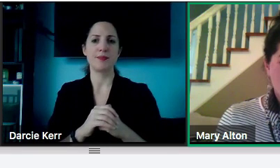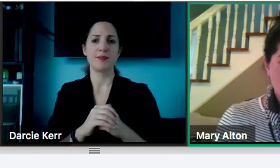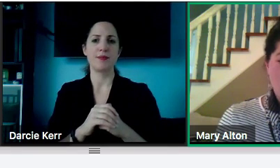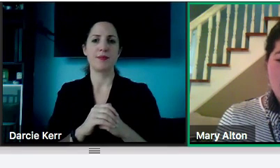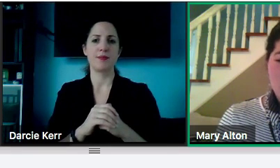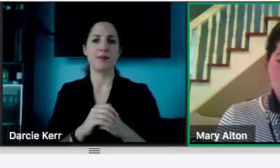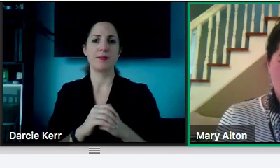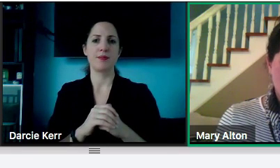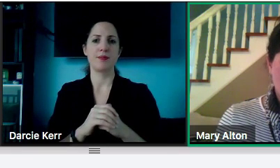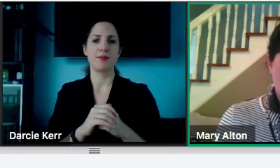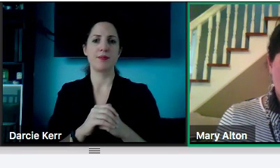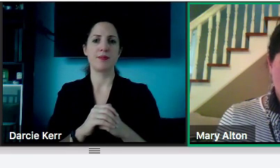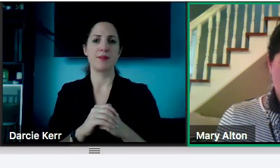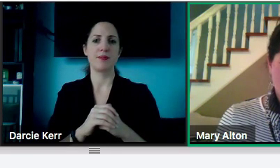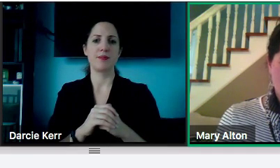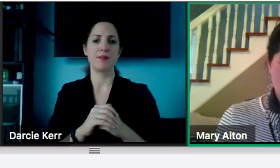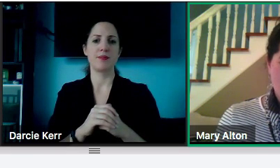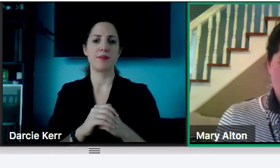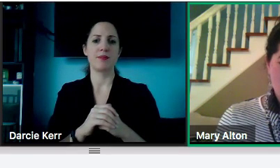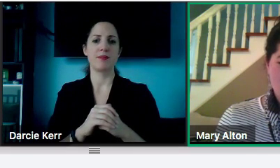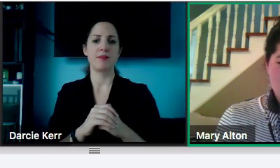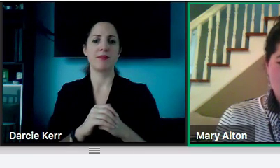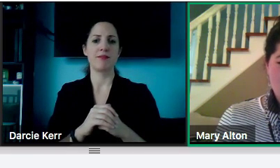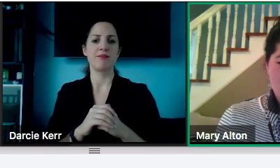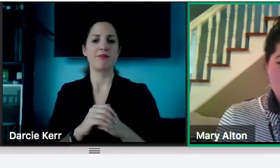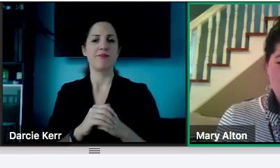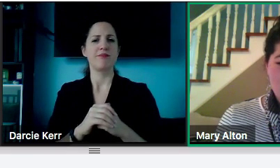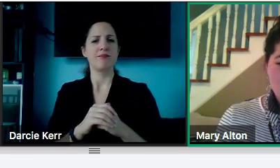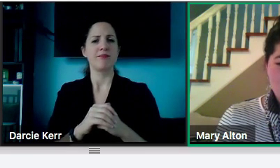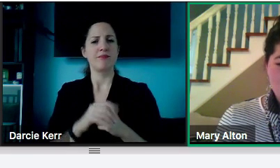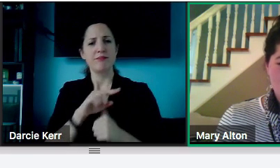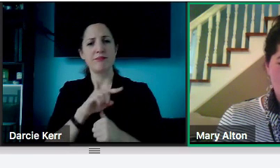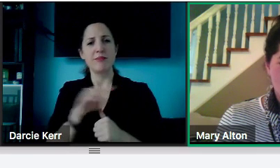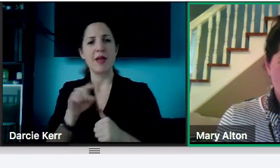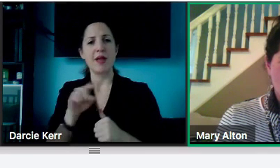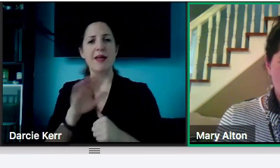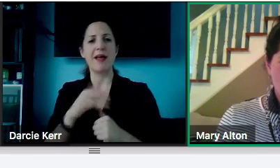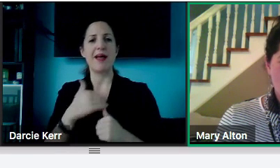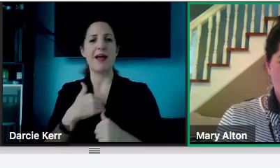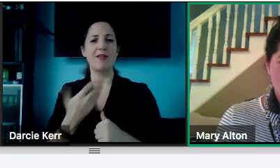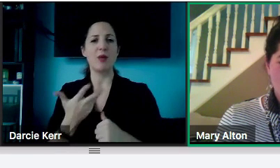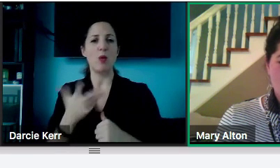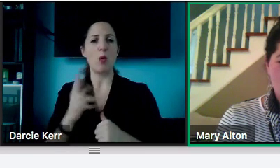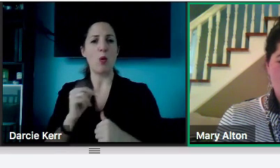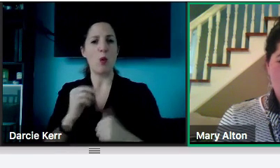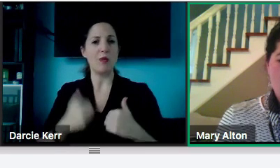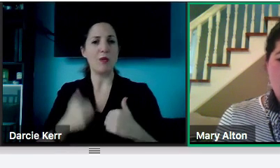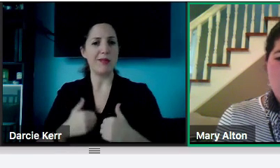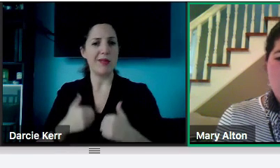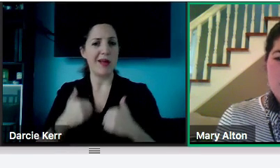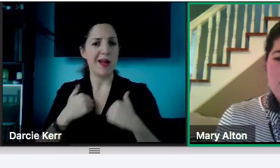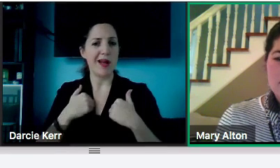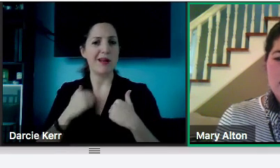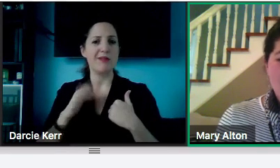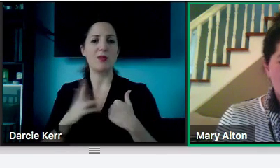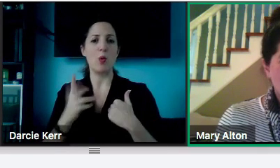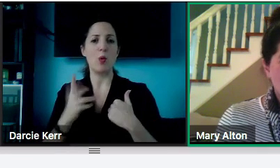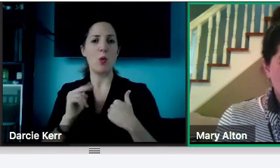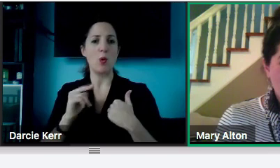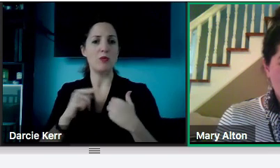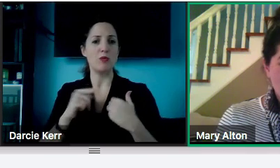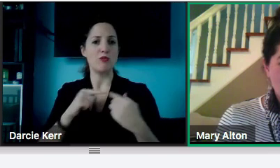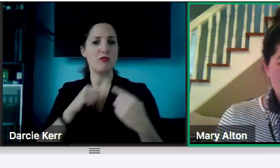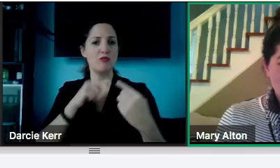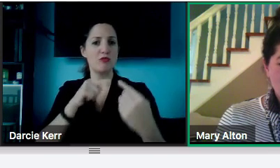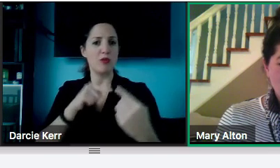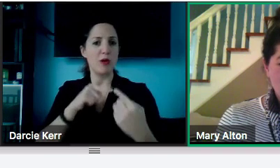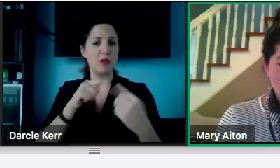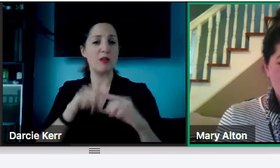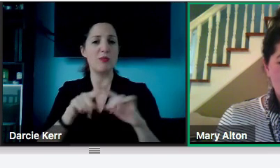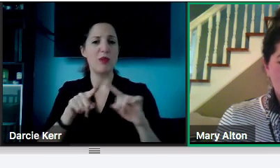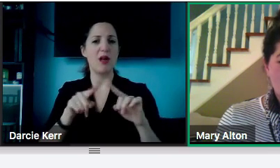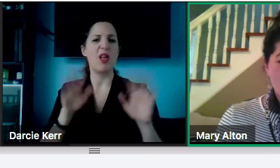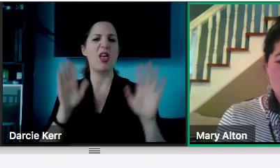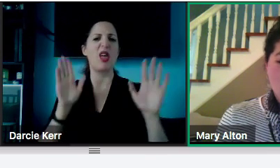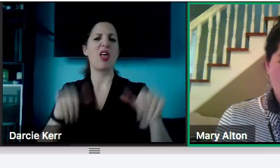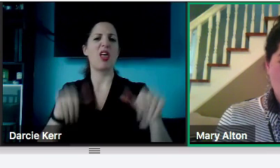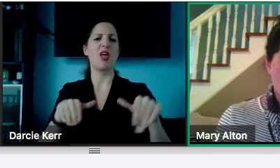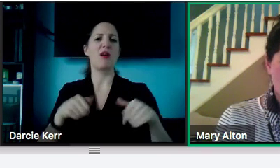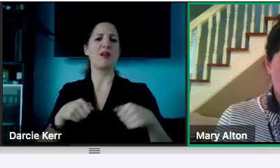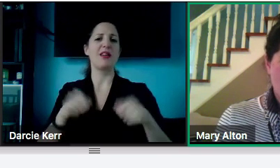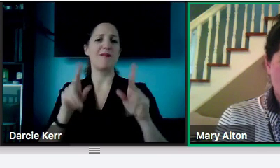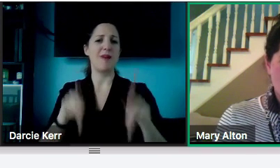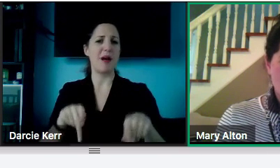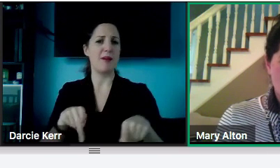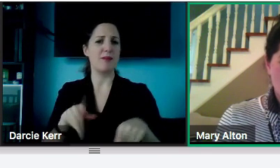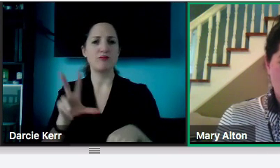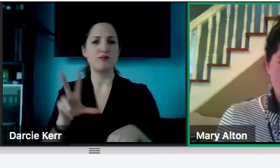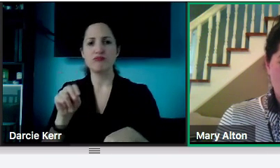despite whatever may be going on in their lives on a day-to-day basis or some of their struggles, they haven't given up. You know, they still